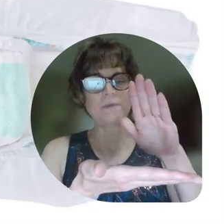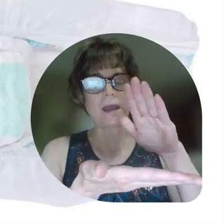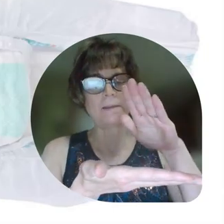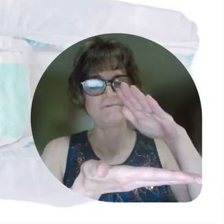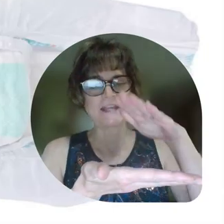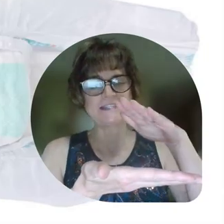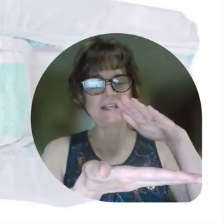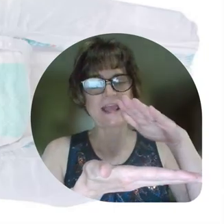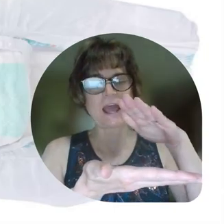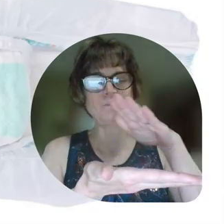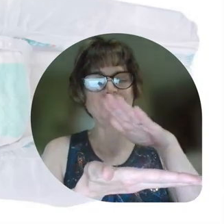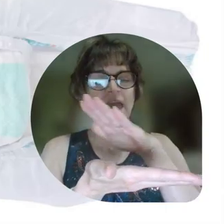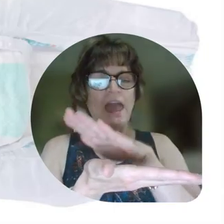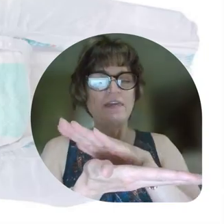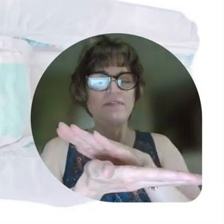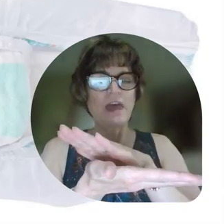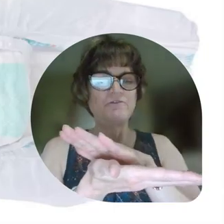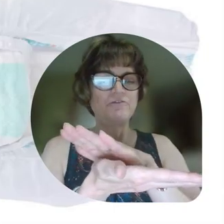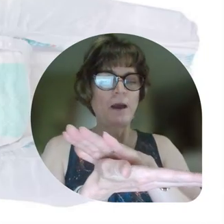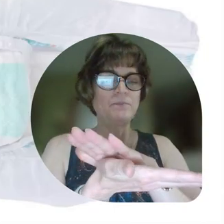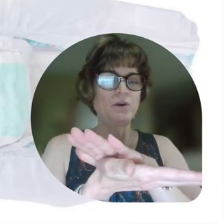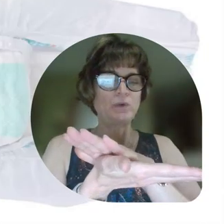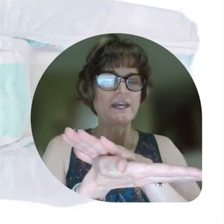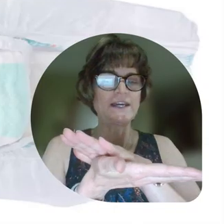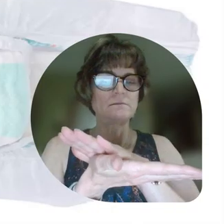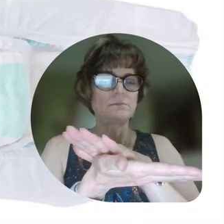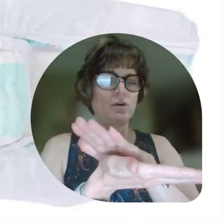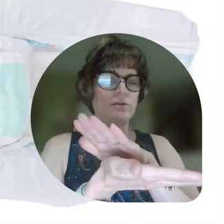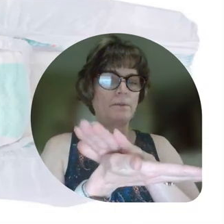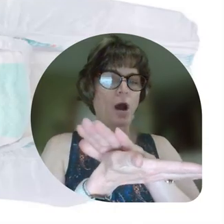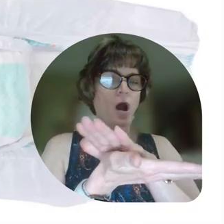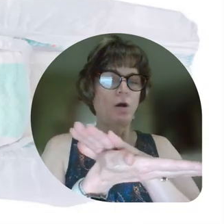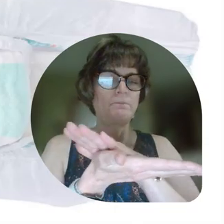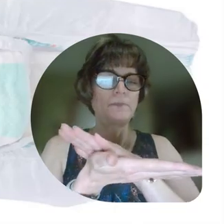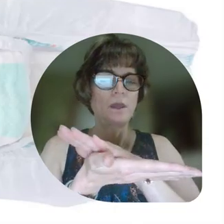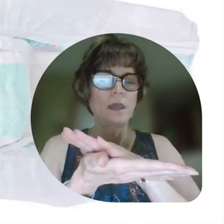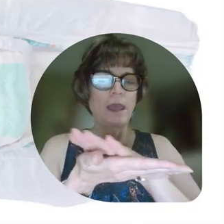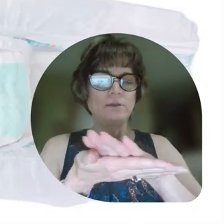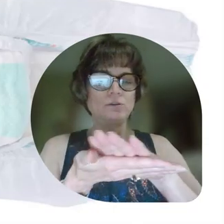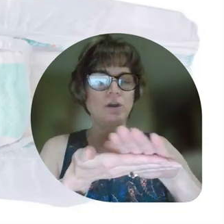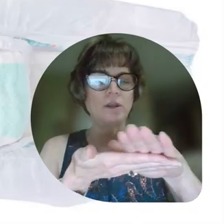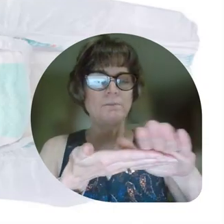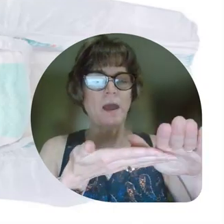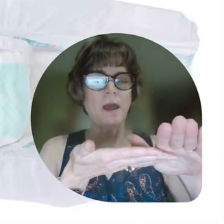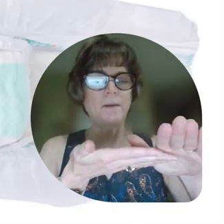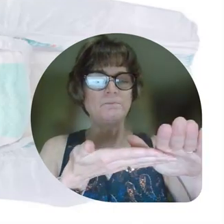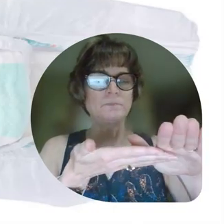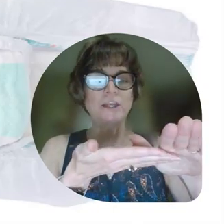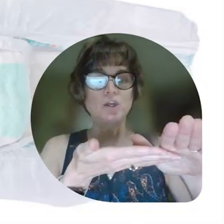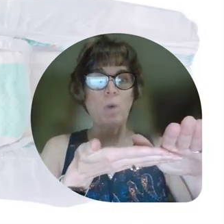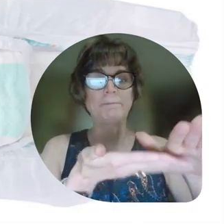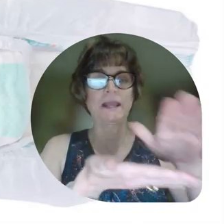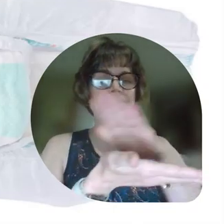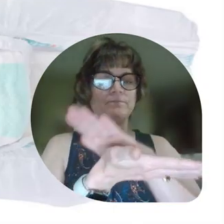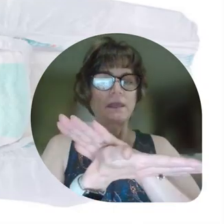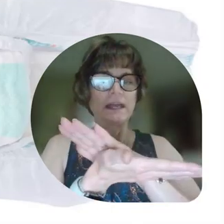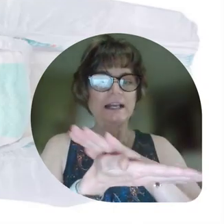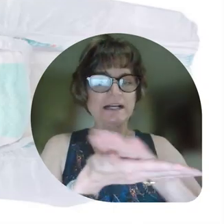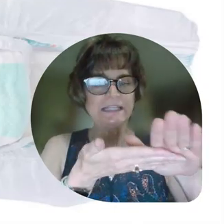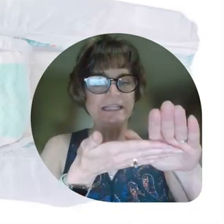it facing down, and then from the wrist or the palm, and you're going to, like you're